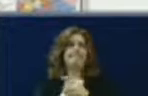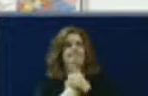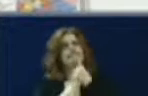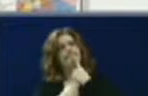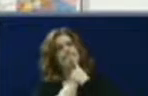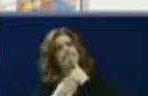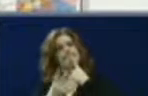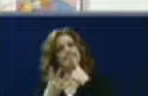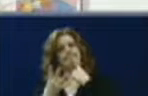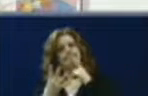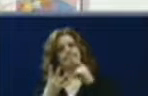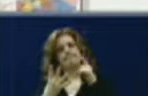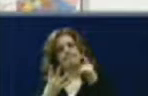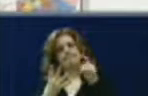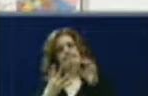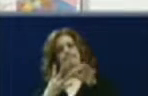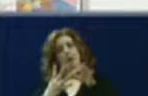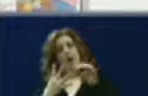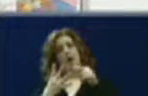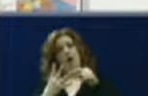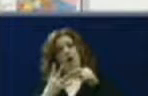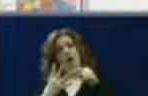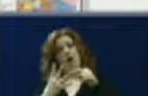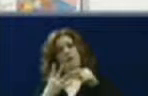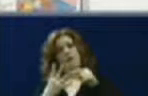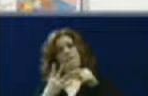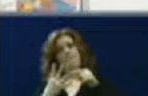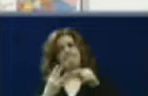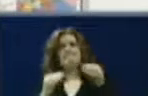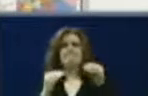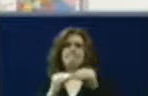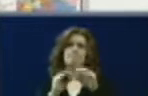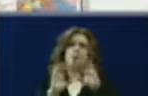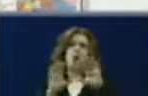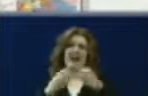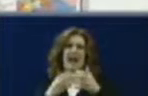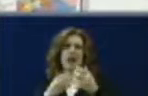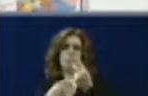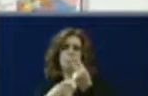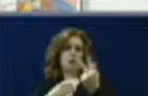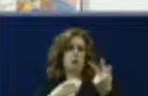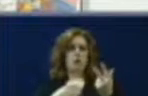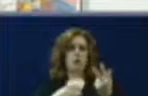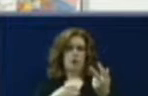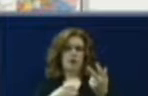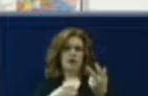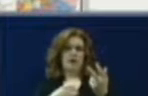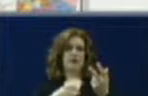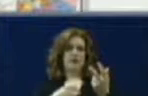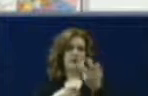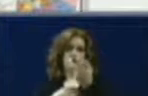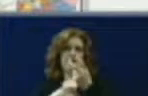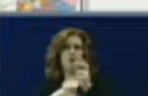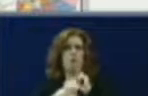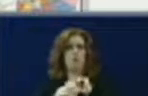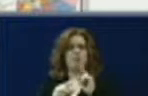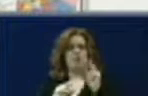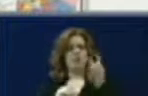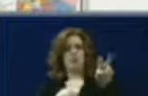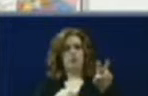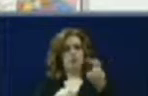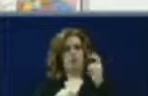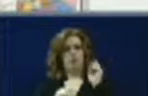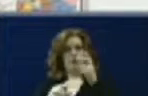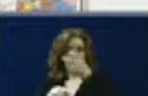3 actually has more category 2 and 3 going into cluster 10, which doesn't help